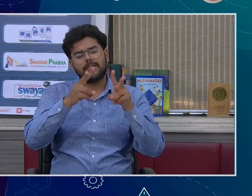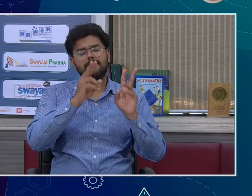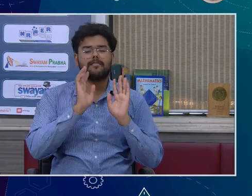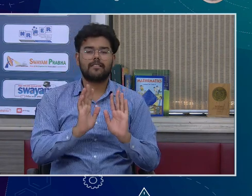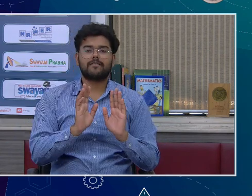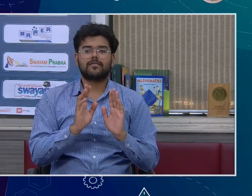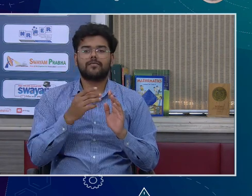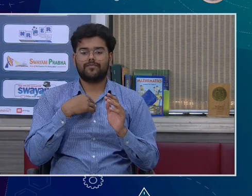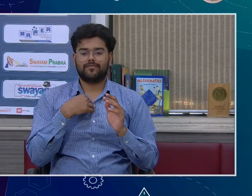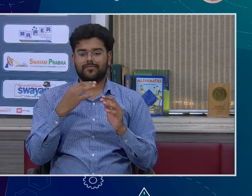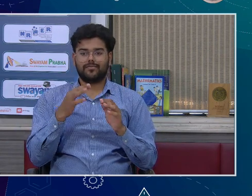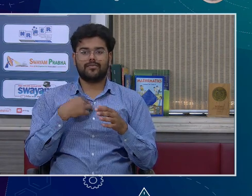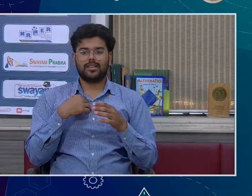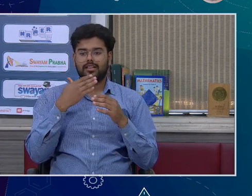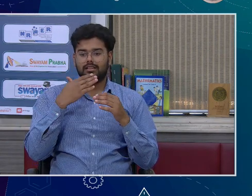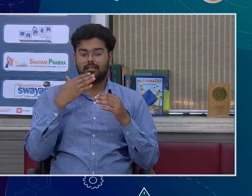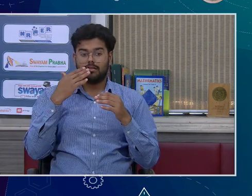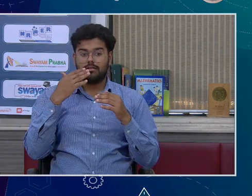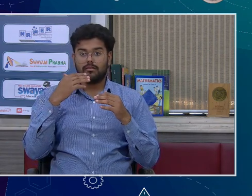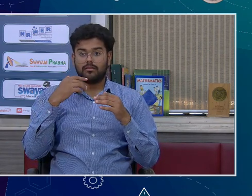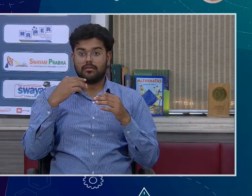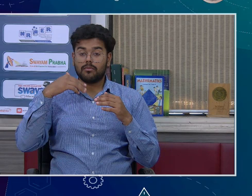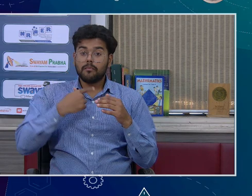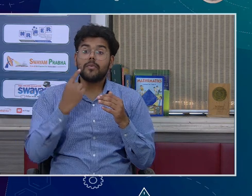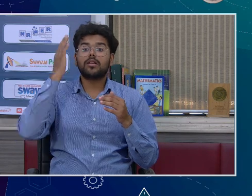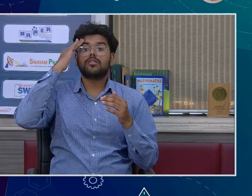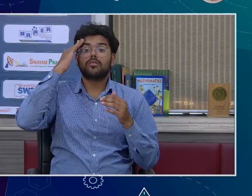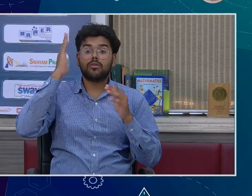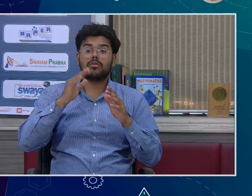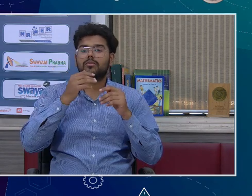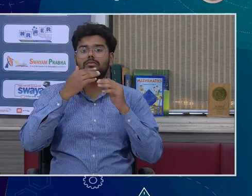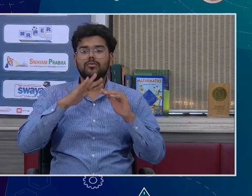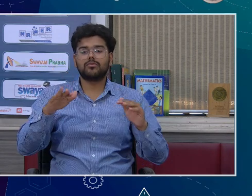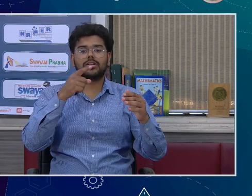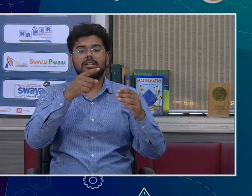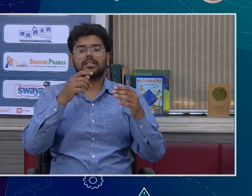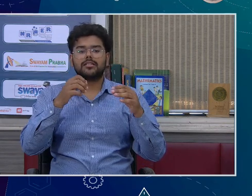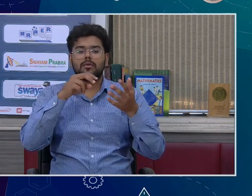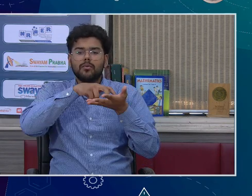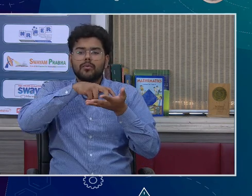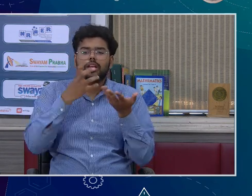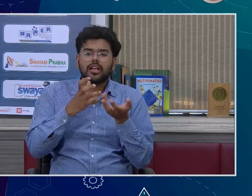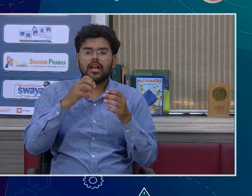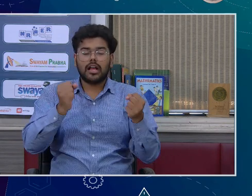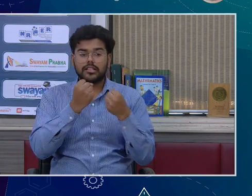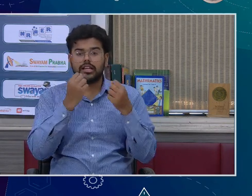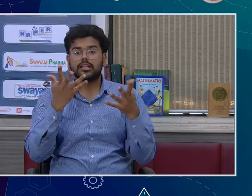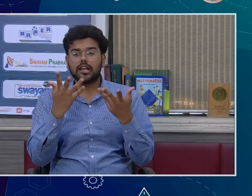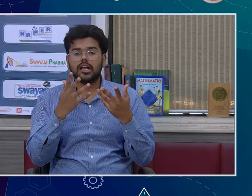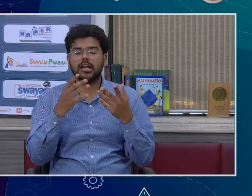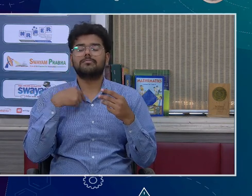I must know each of my child, their weaknesses and strengths, and work on the strengths,